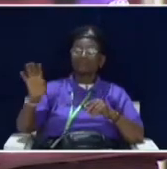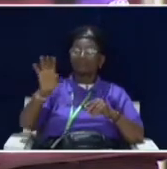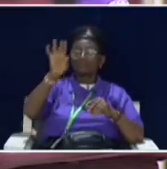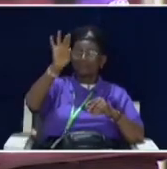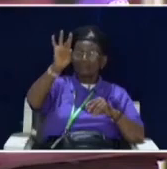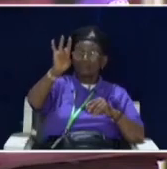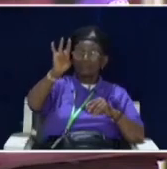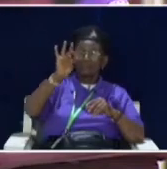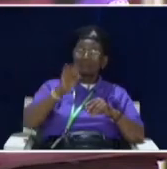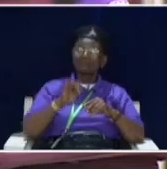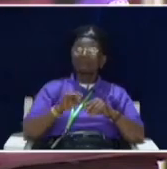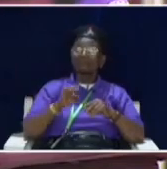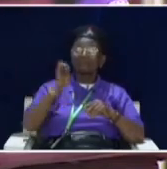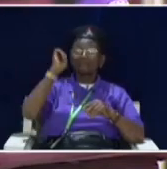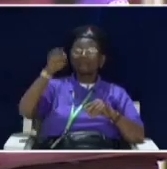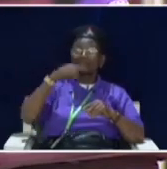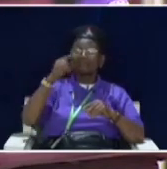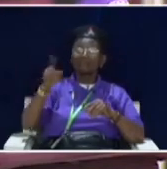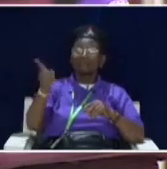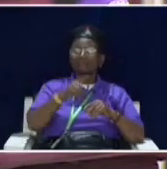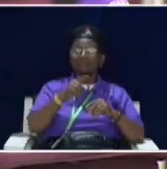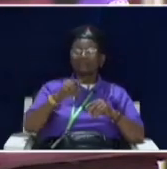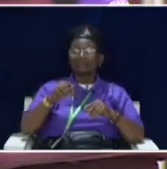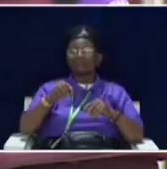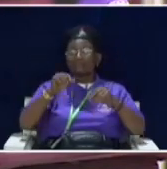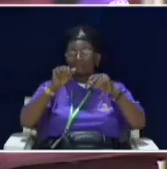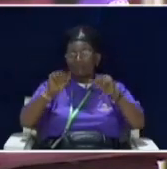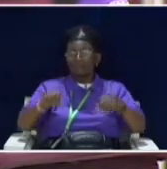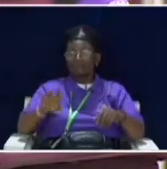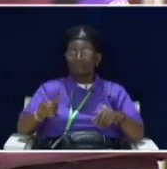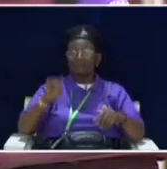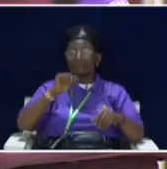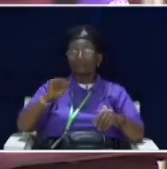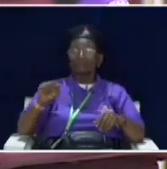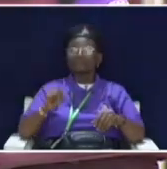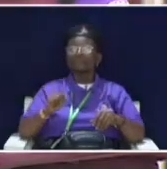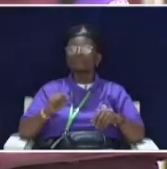verse 8, he says he can pick a beggar from the